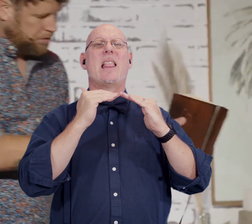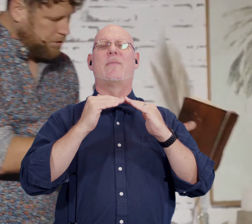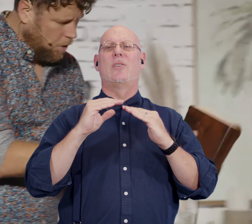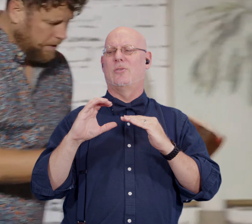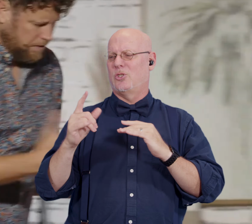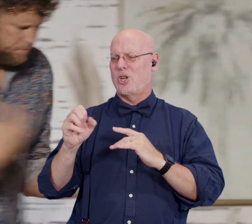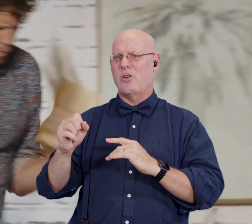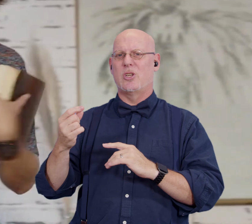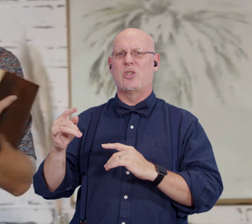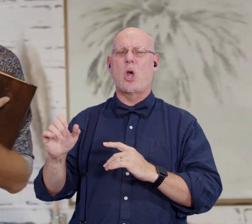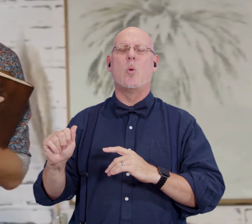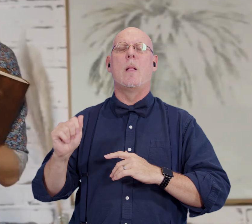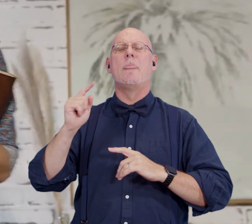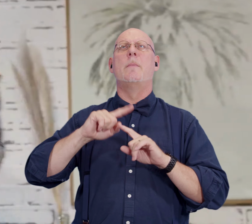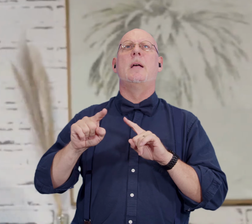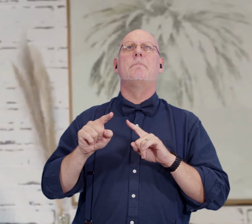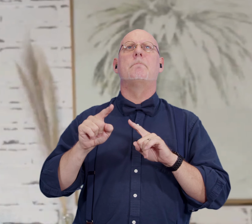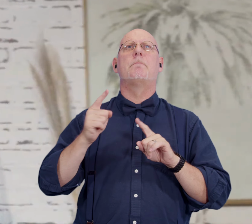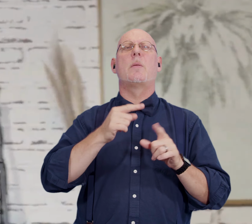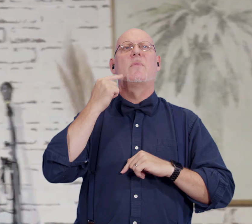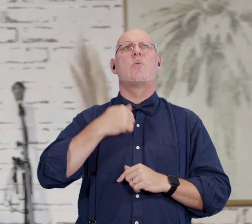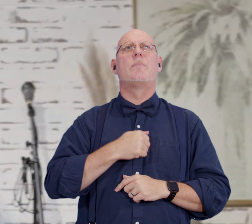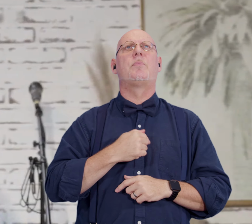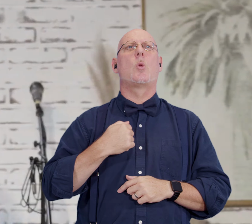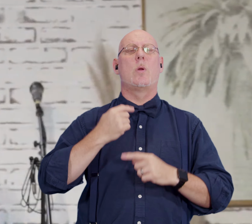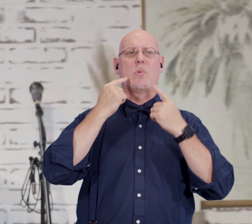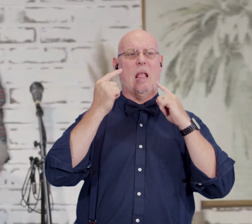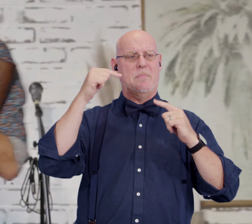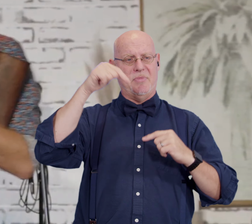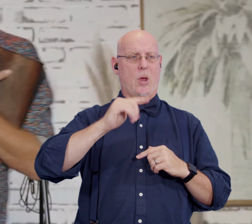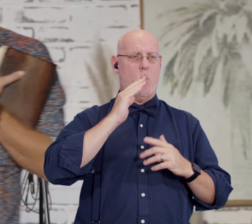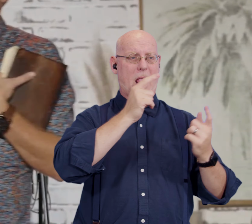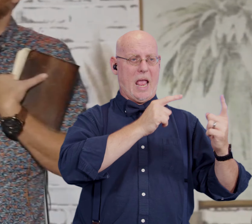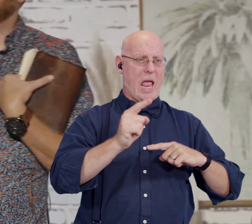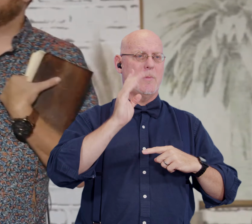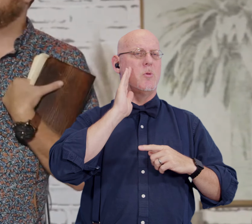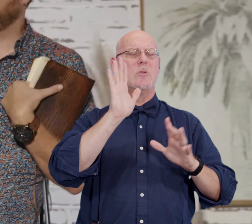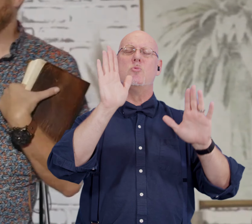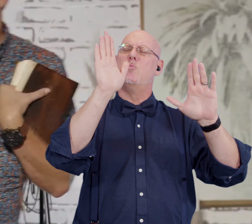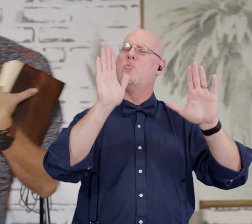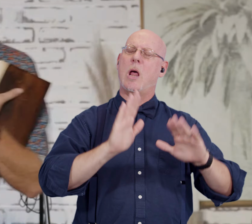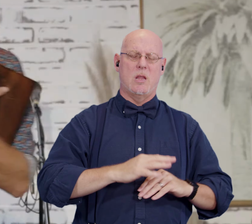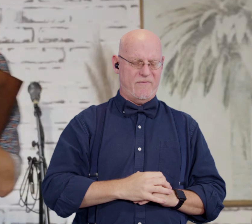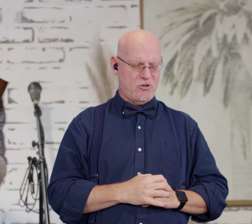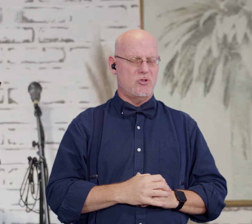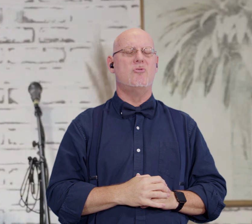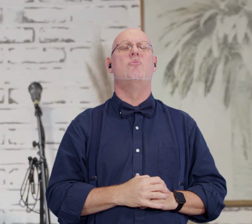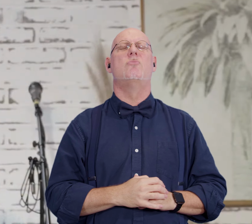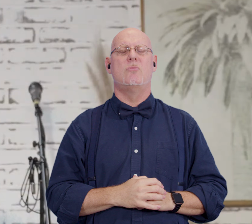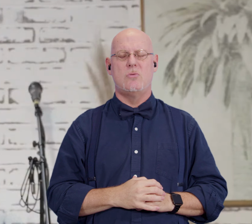of Charles Guiteau, but what happens for us is we proclaim, hey, this is going to happen and it's going to be glorious.